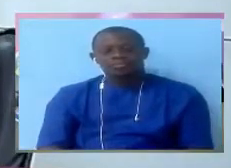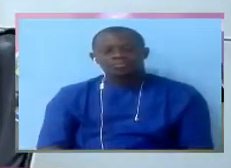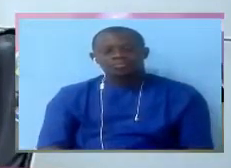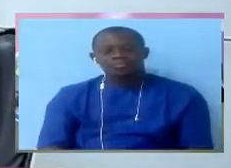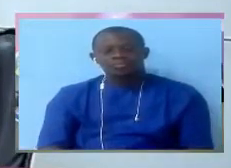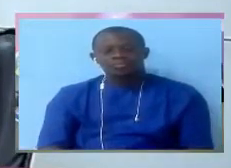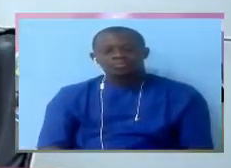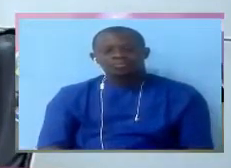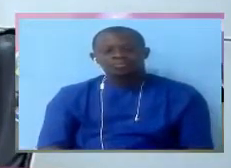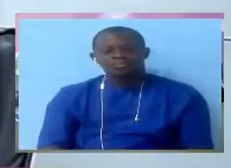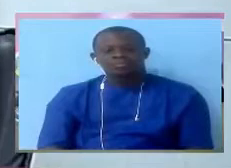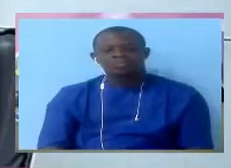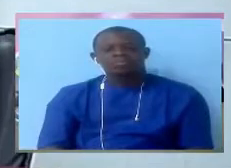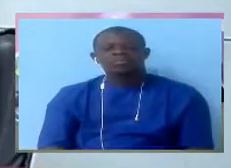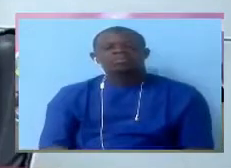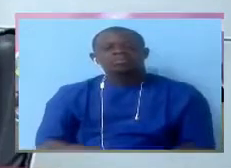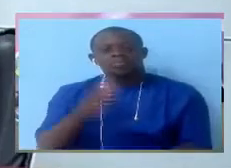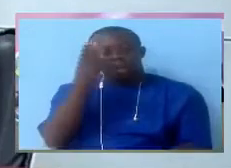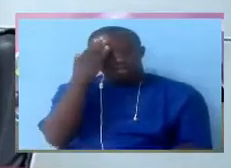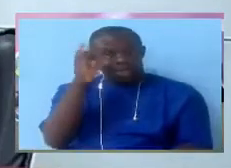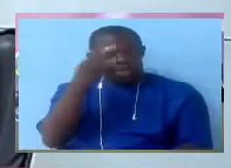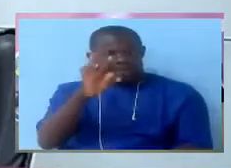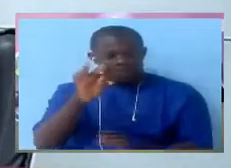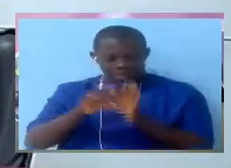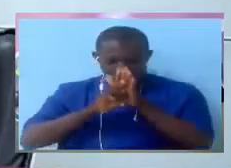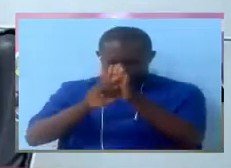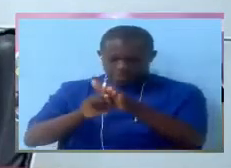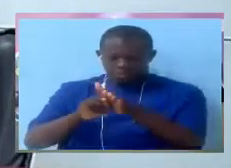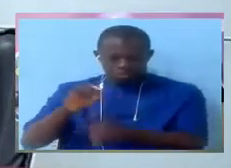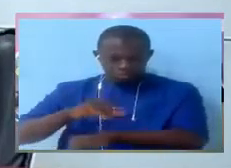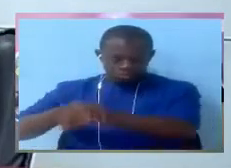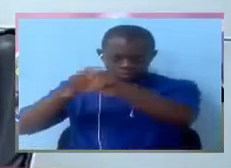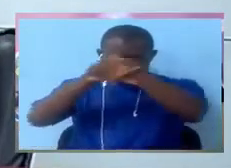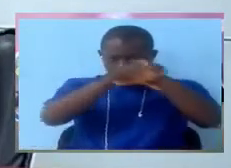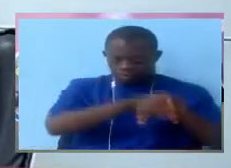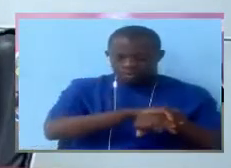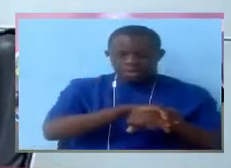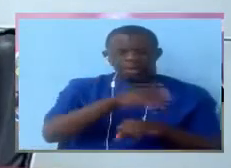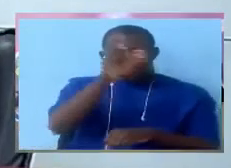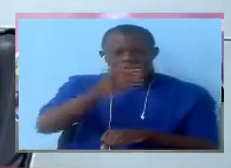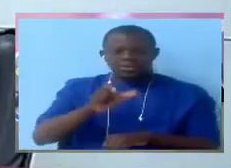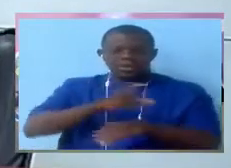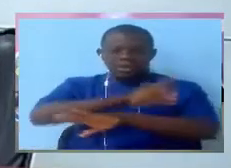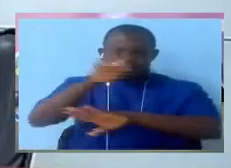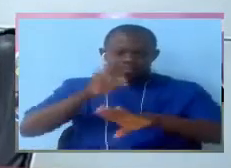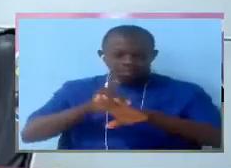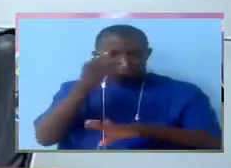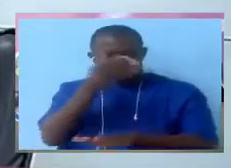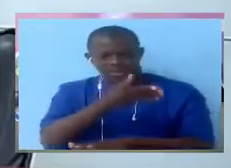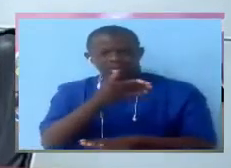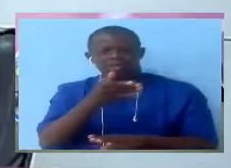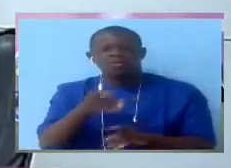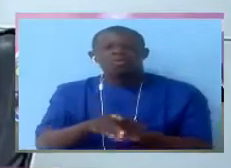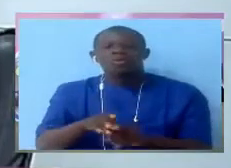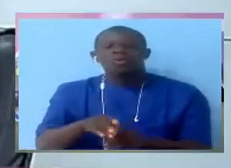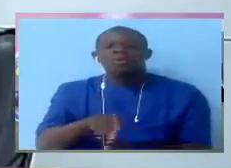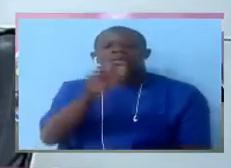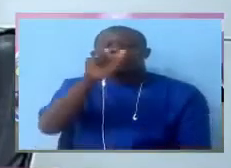speke ici nene fa nit if at all they bring there a person wa ko xamni